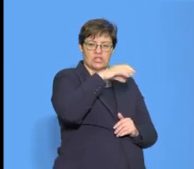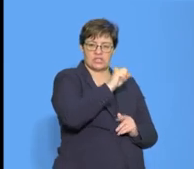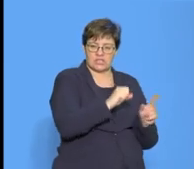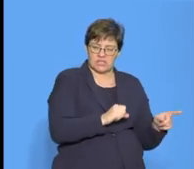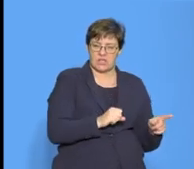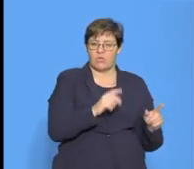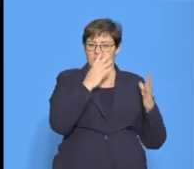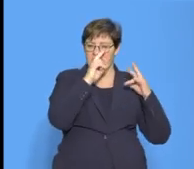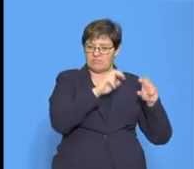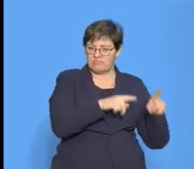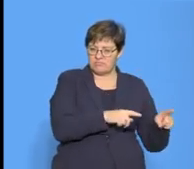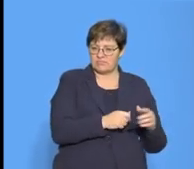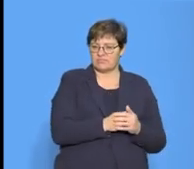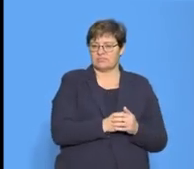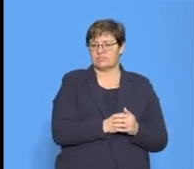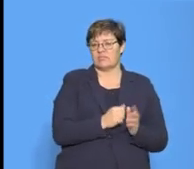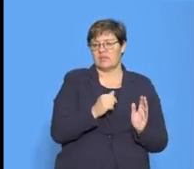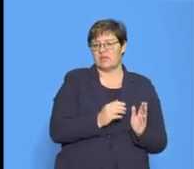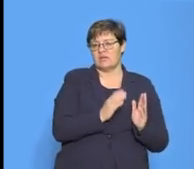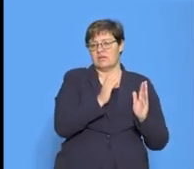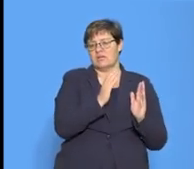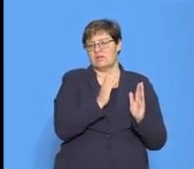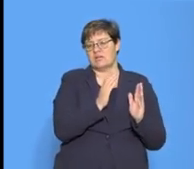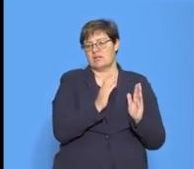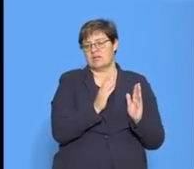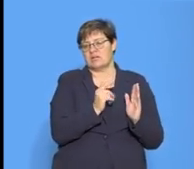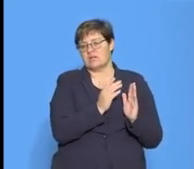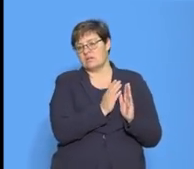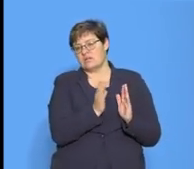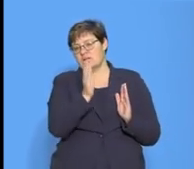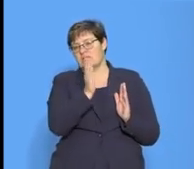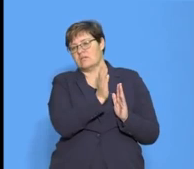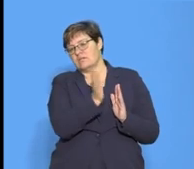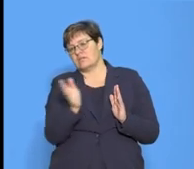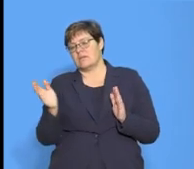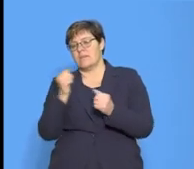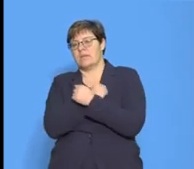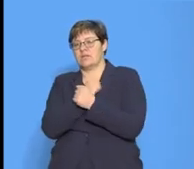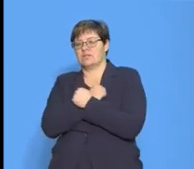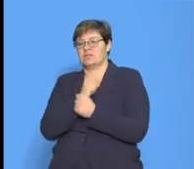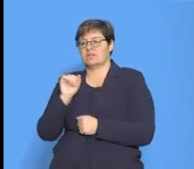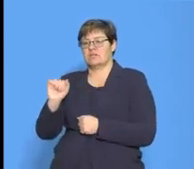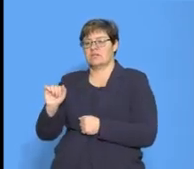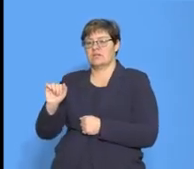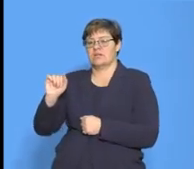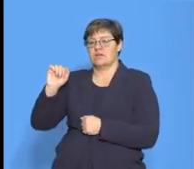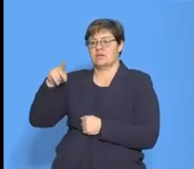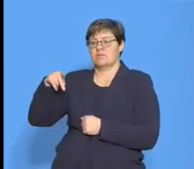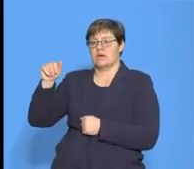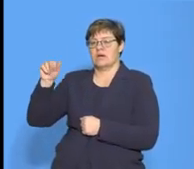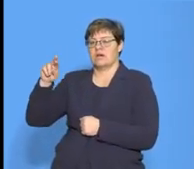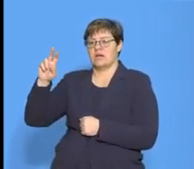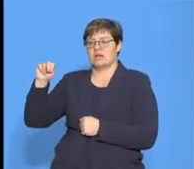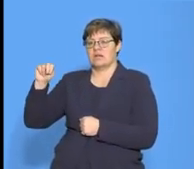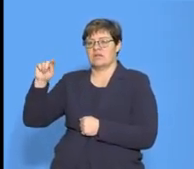are here, and we're going to study them. And then the branch carries on, and we find the Paranthropus group, and